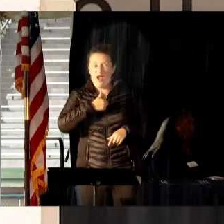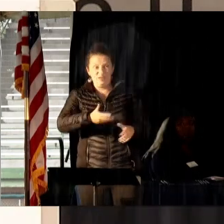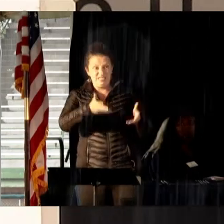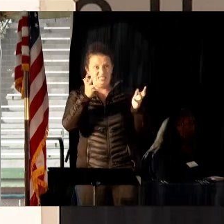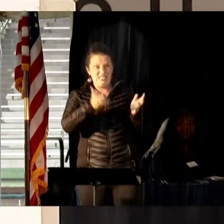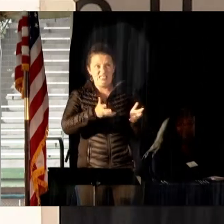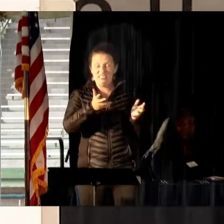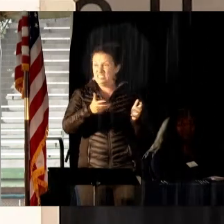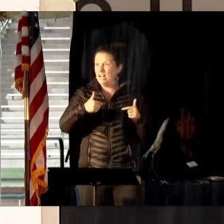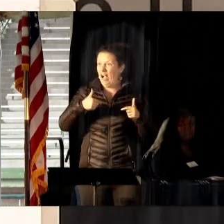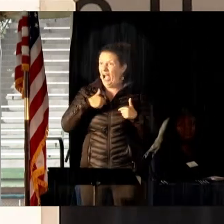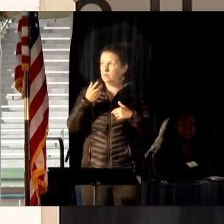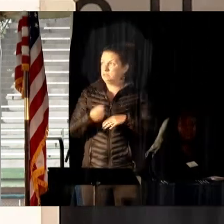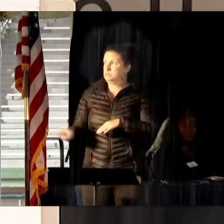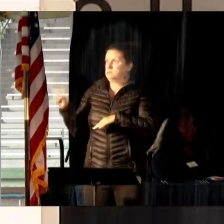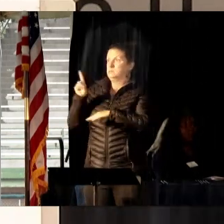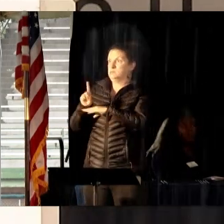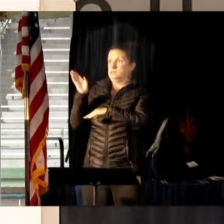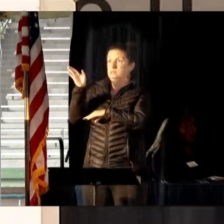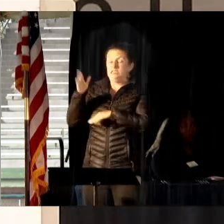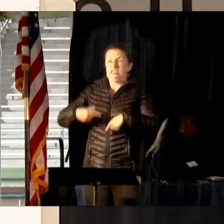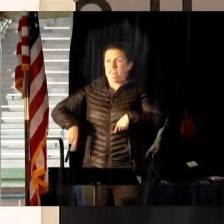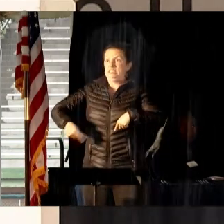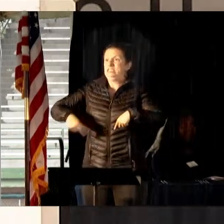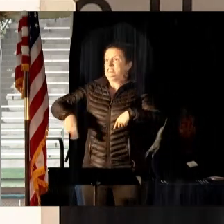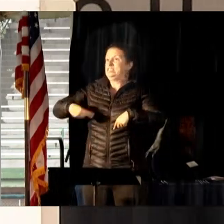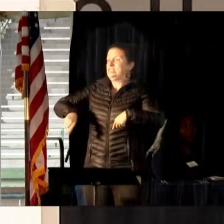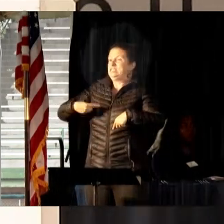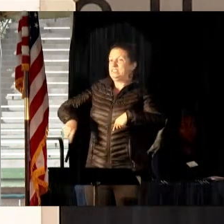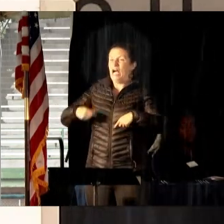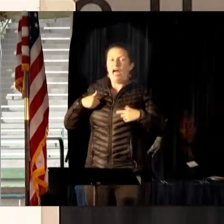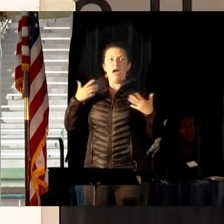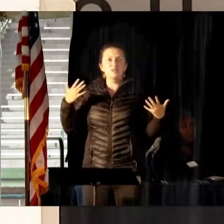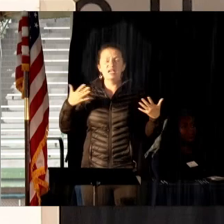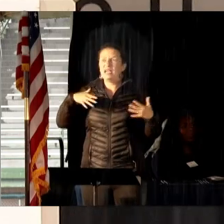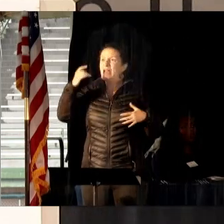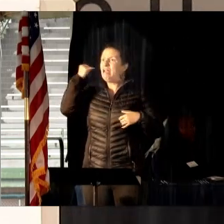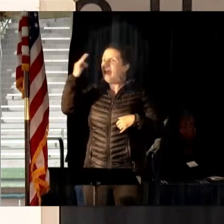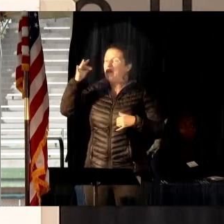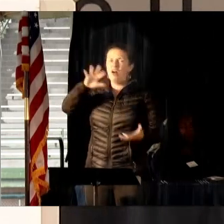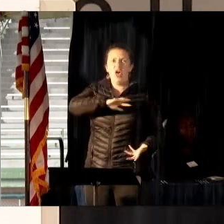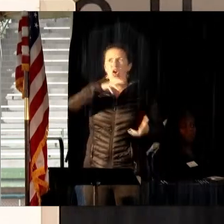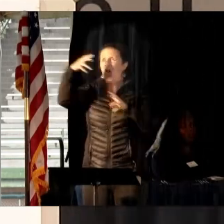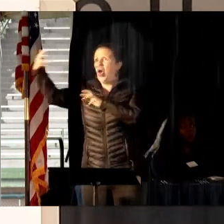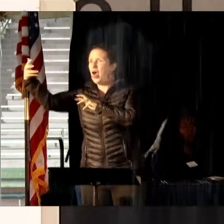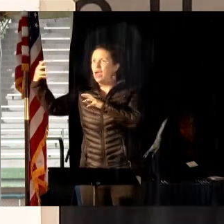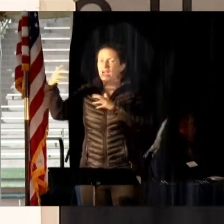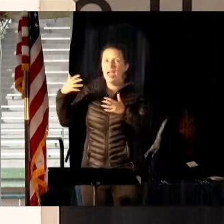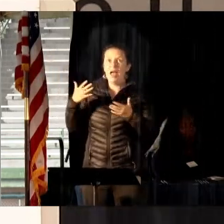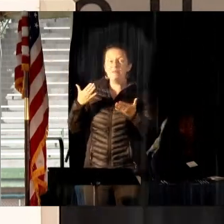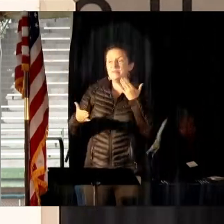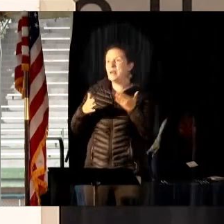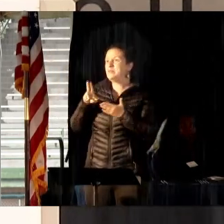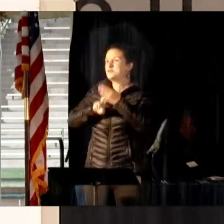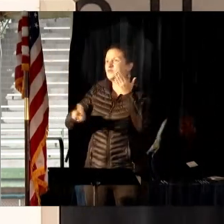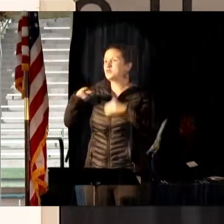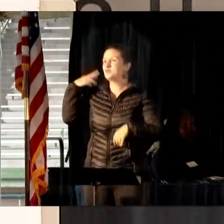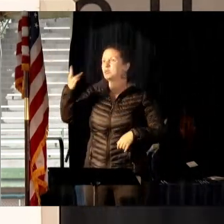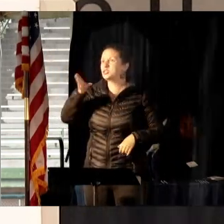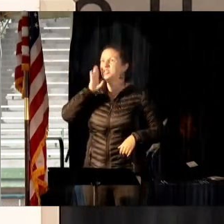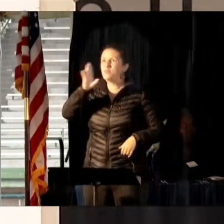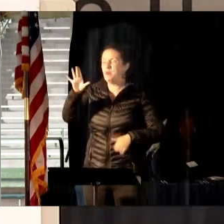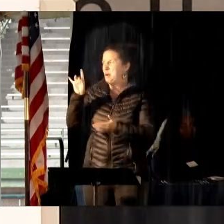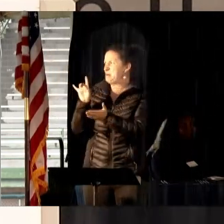talking to my mother about being terrified about giving the speech, and the cliche thoughts of what if this goes horribly wrong, and the UW's admission counselors email on me on the spot and they